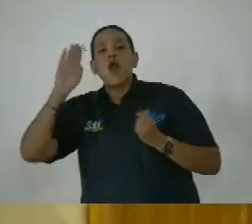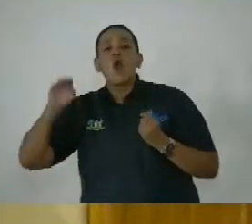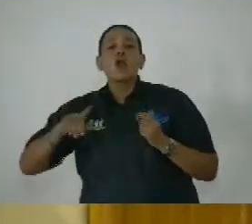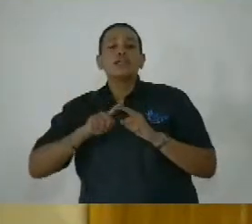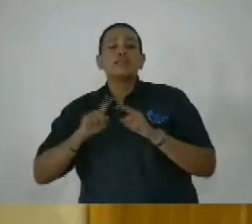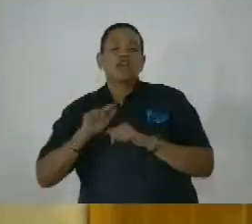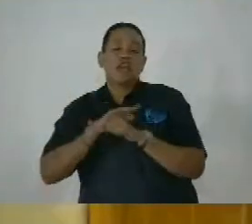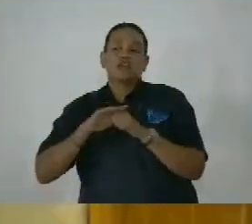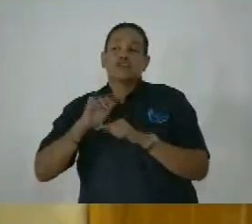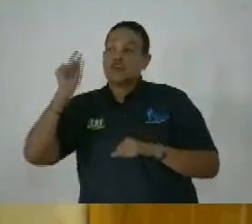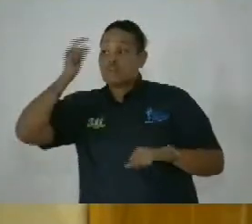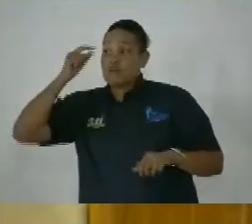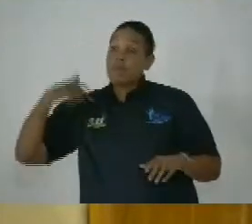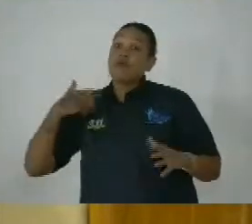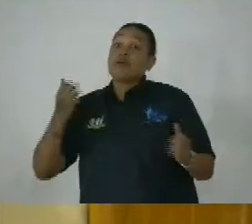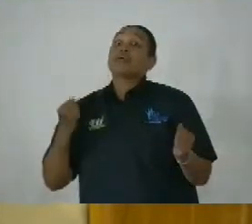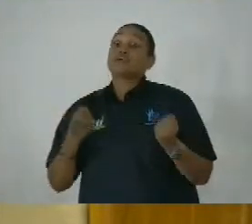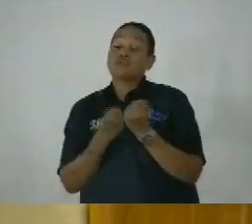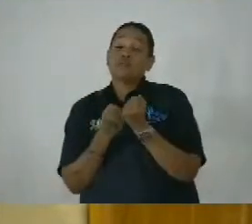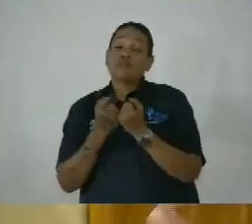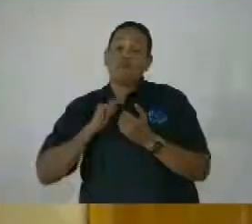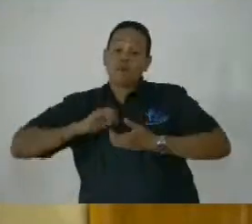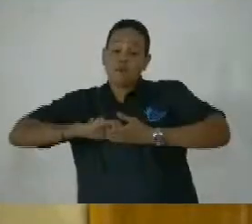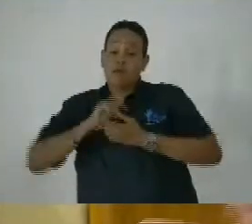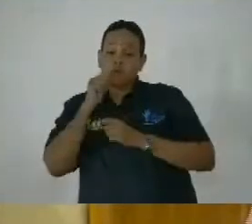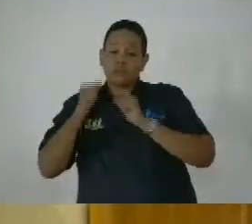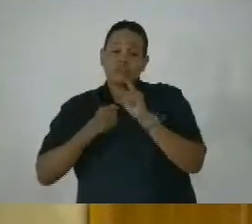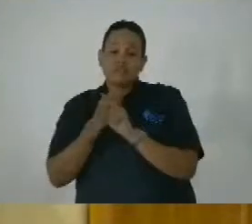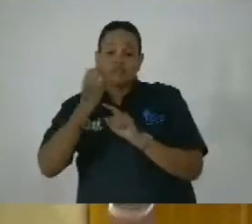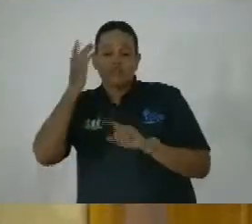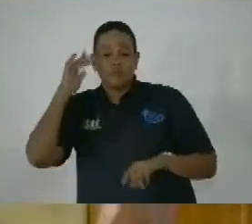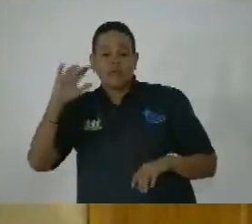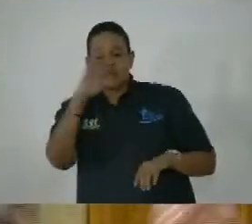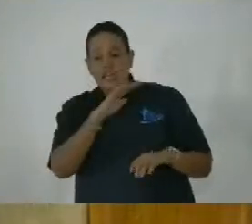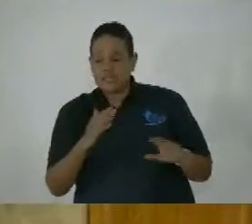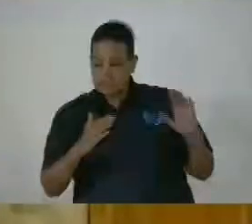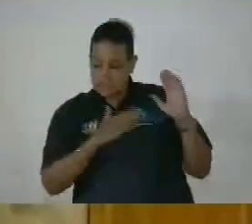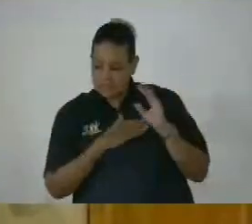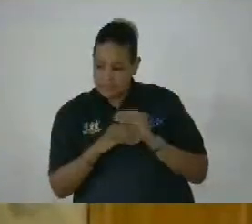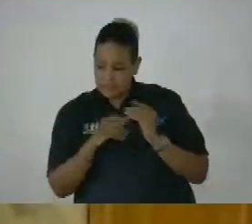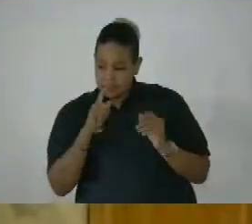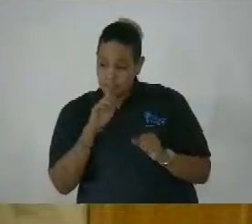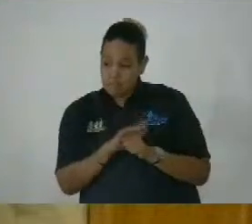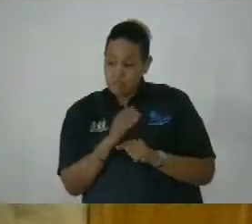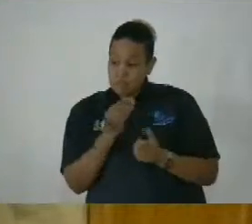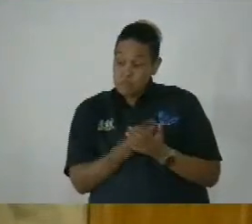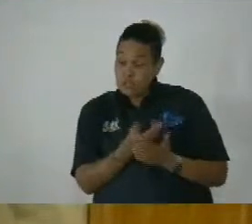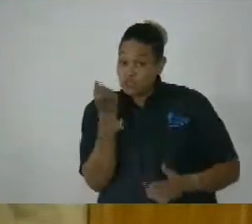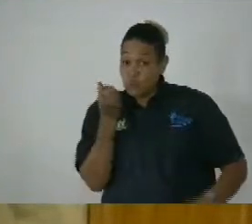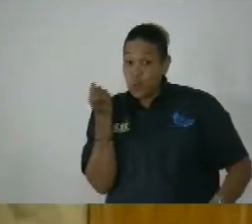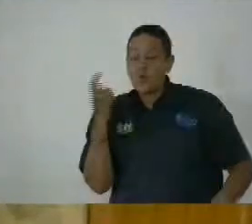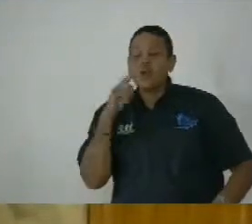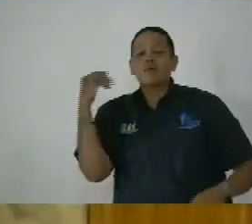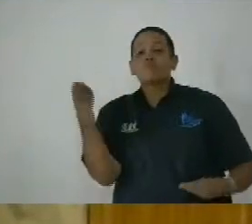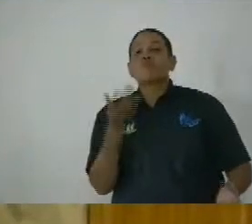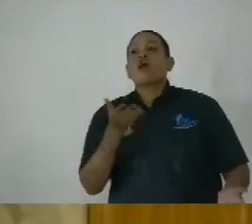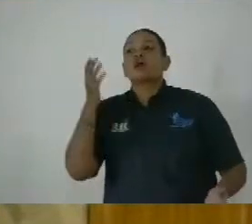and we get excellent support from our partners who are affected because their citizens from which the money are stolen and brought to the